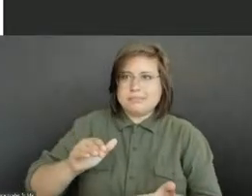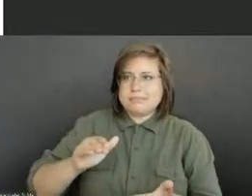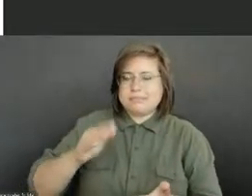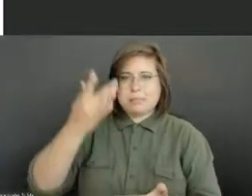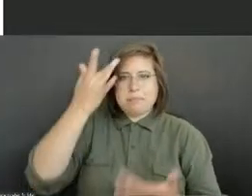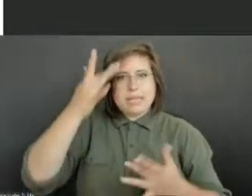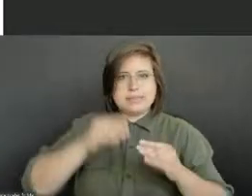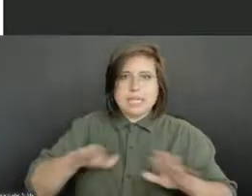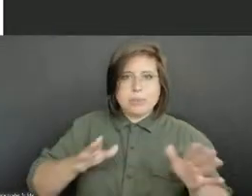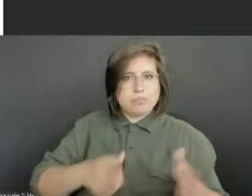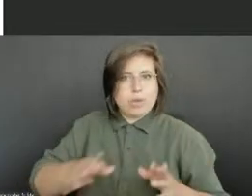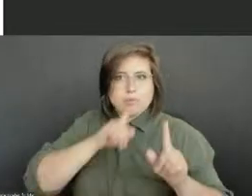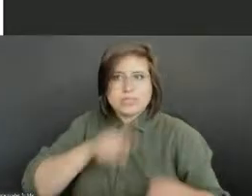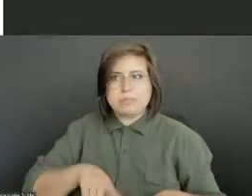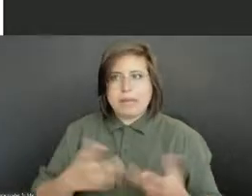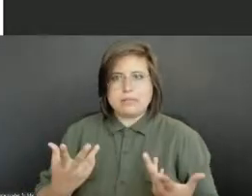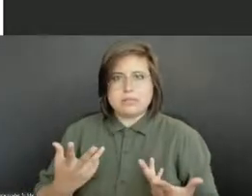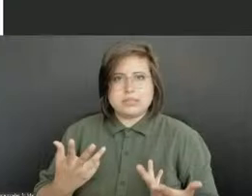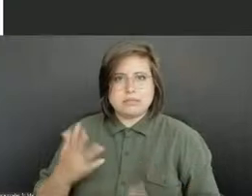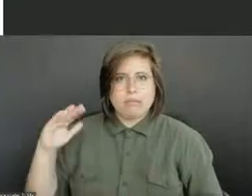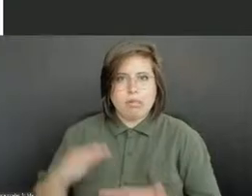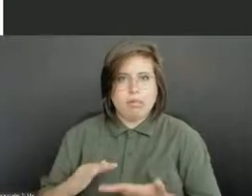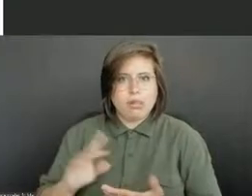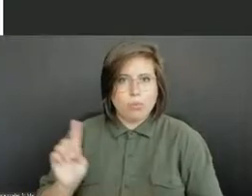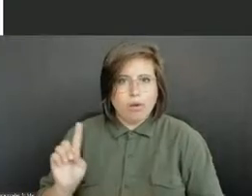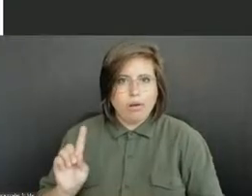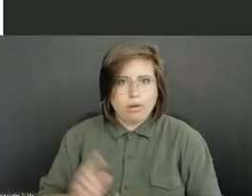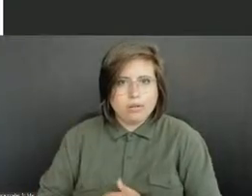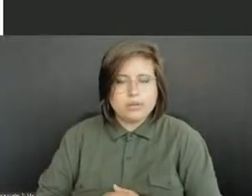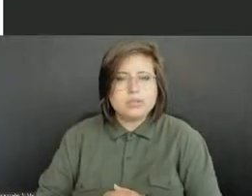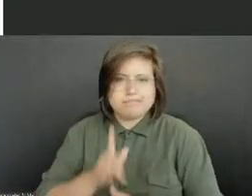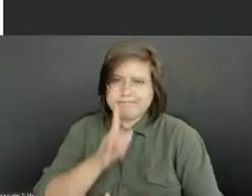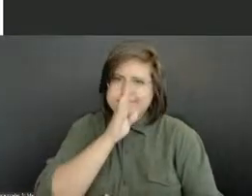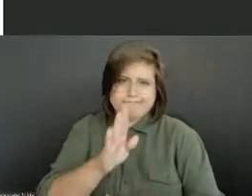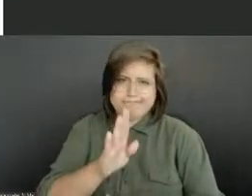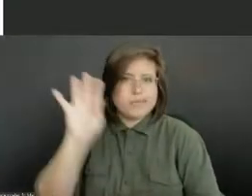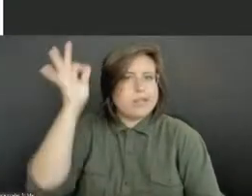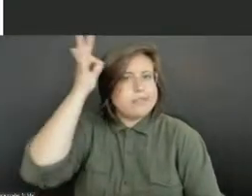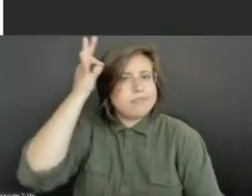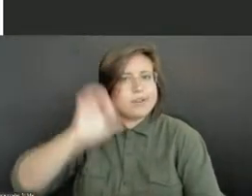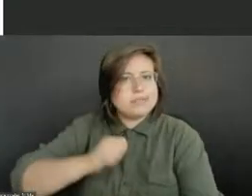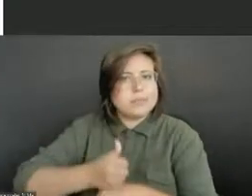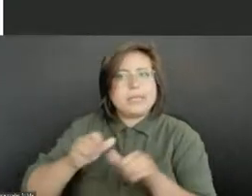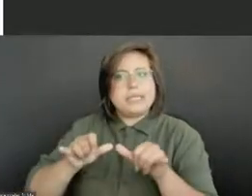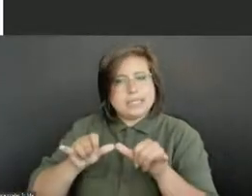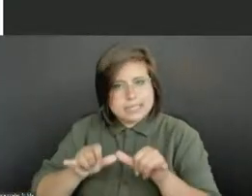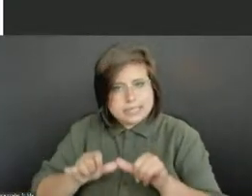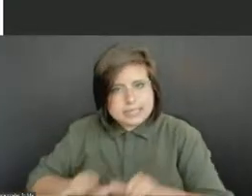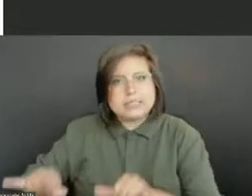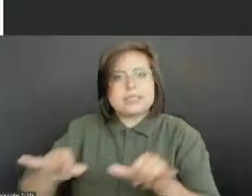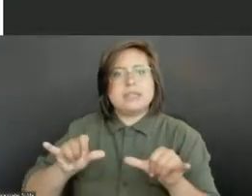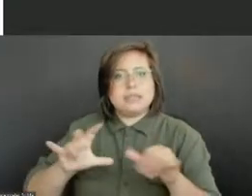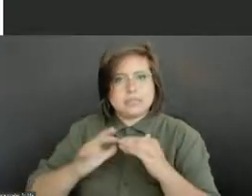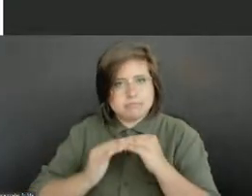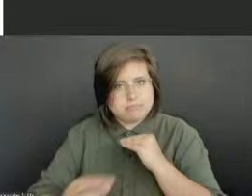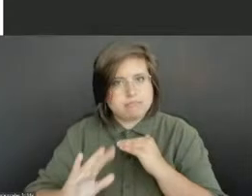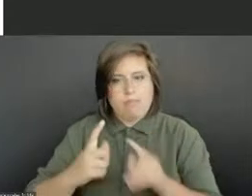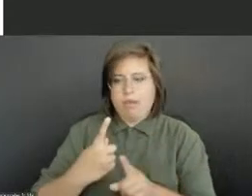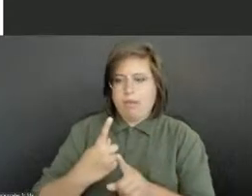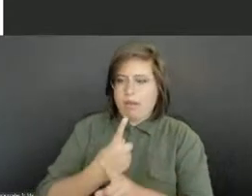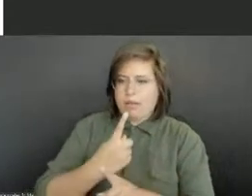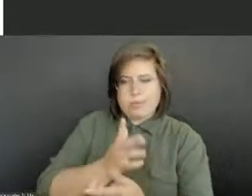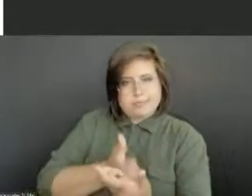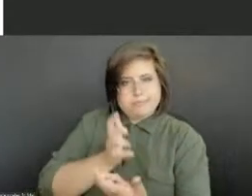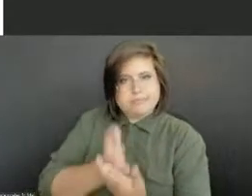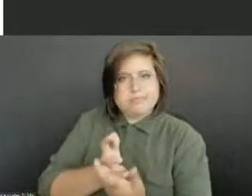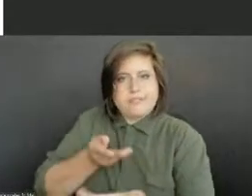the recommendation here is pretty straightforward. The federal government should establish consistent and adequate funding for pandemic response